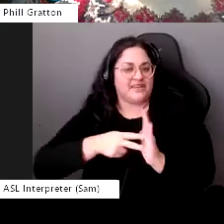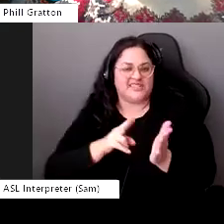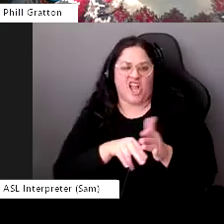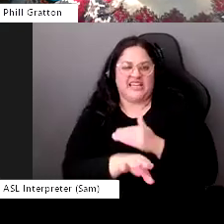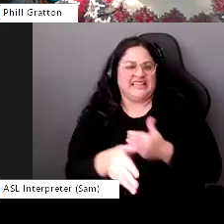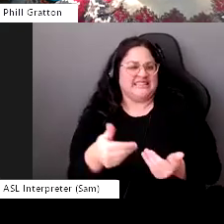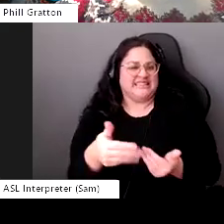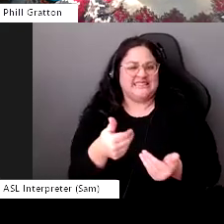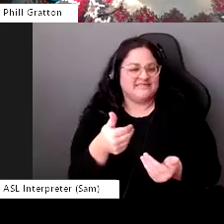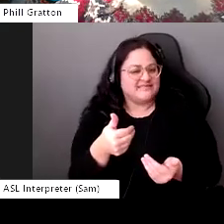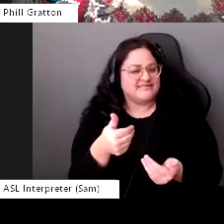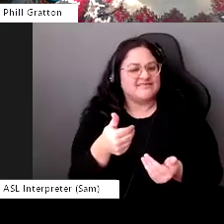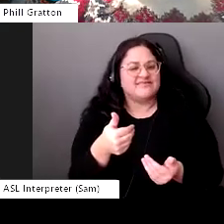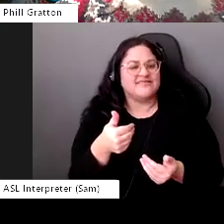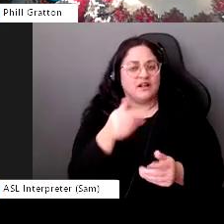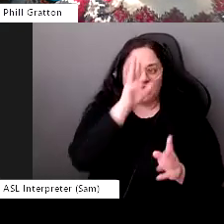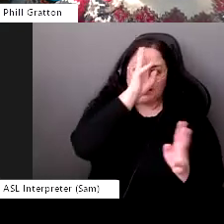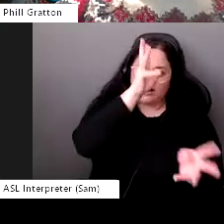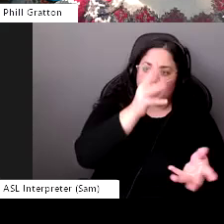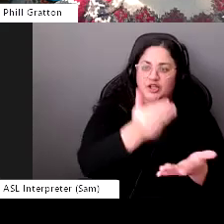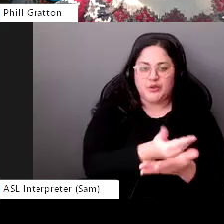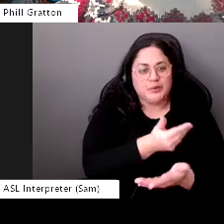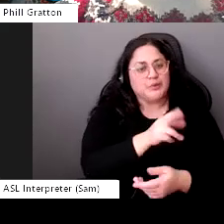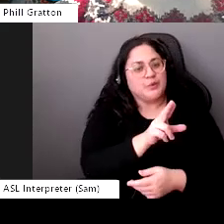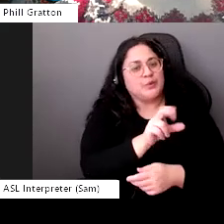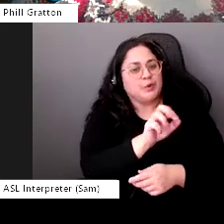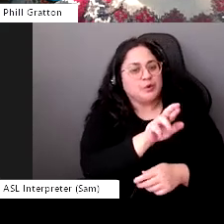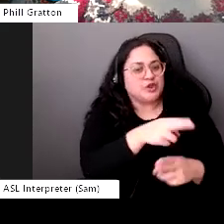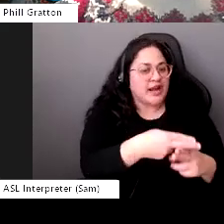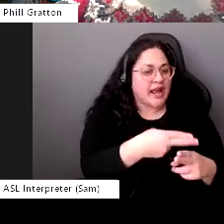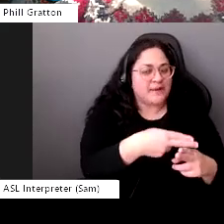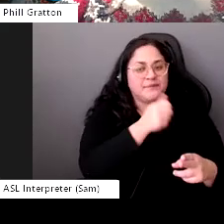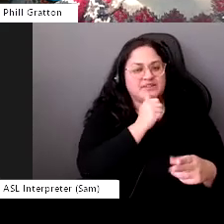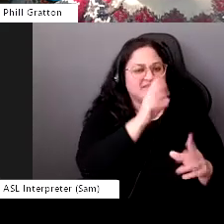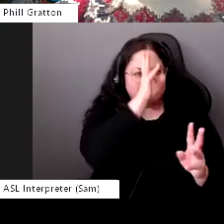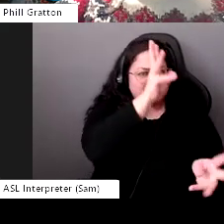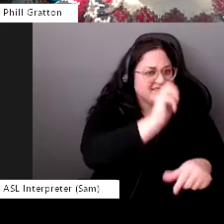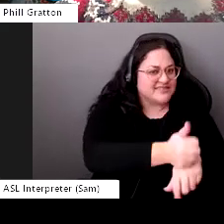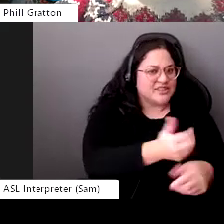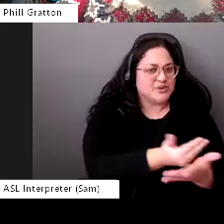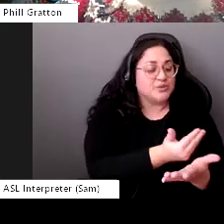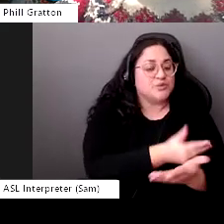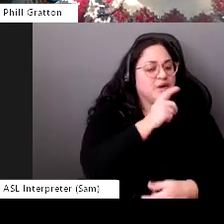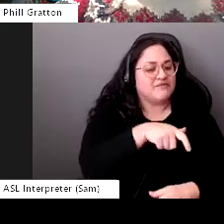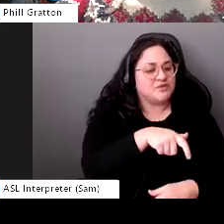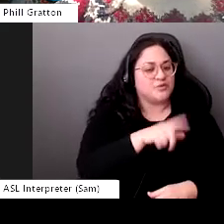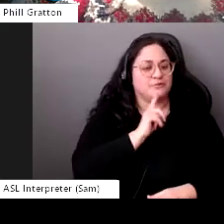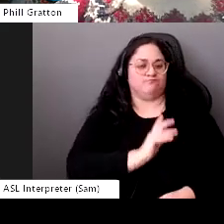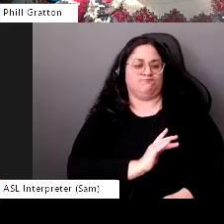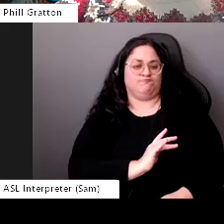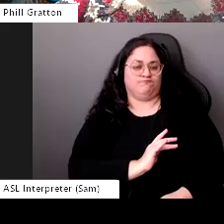and Microsoft passwords, which is pretty strong stuff. This is called a third-party sign-in